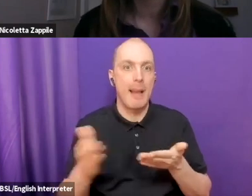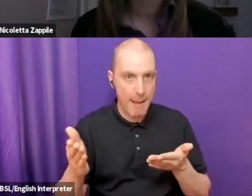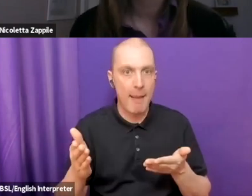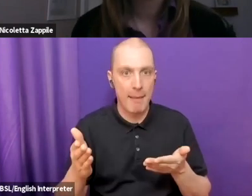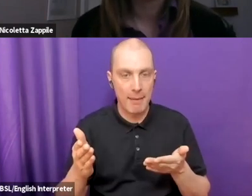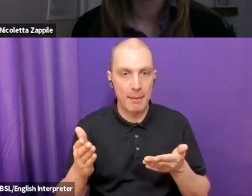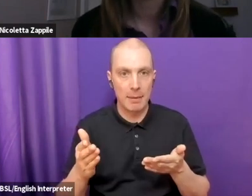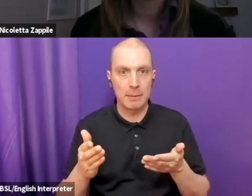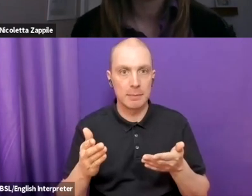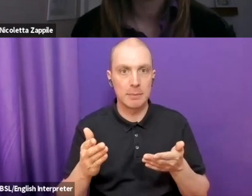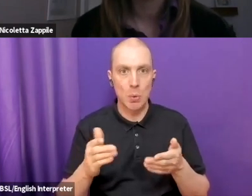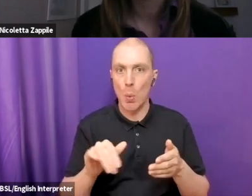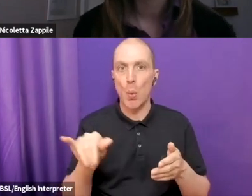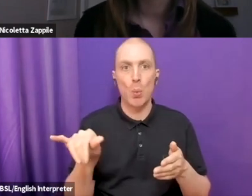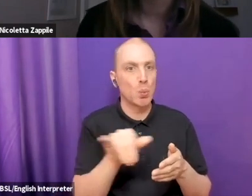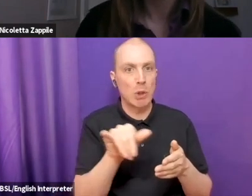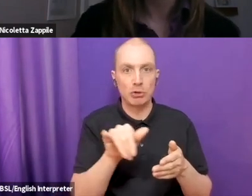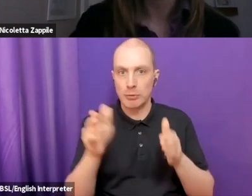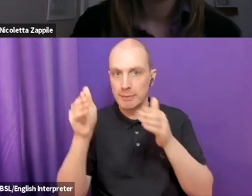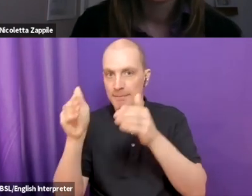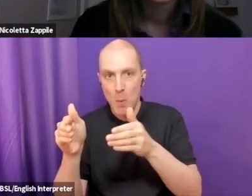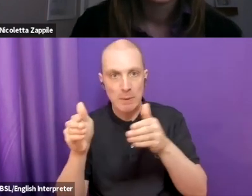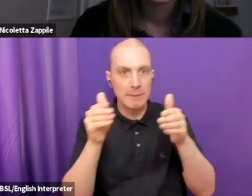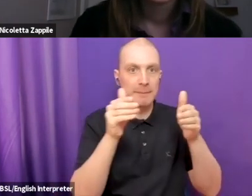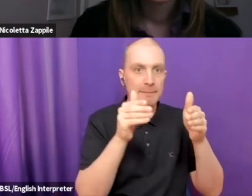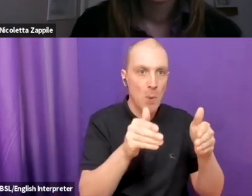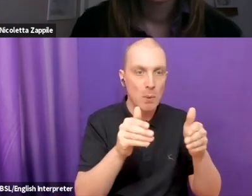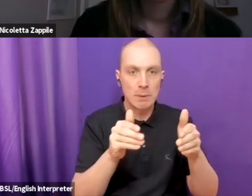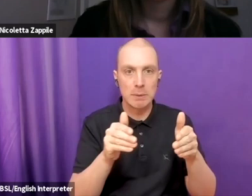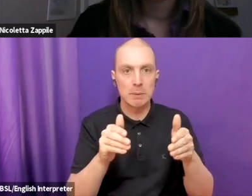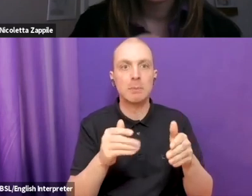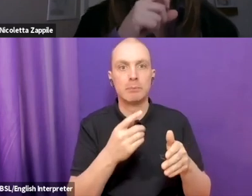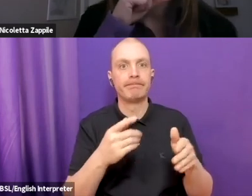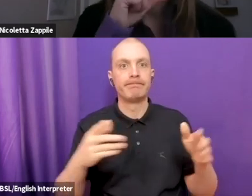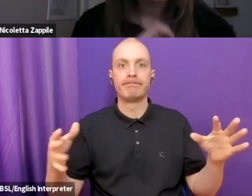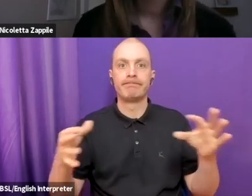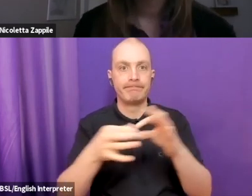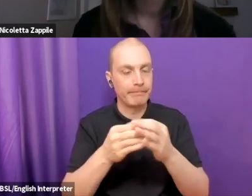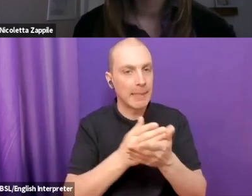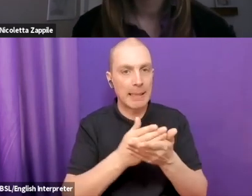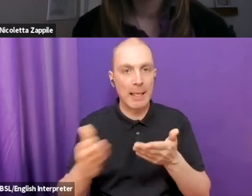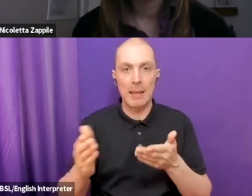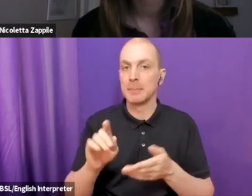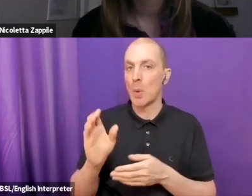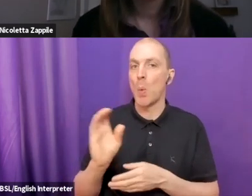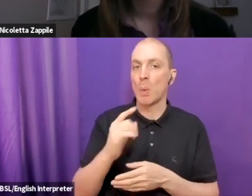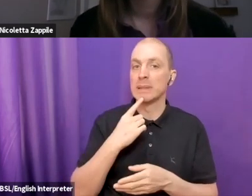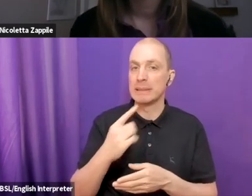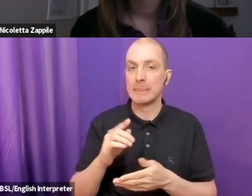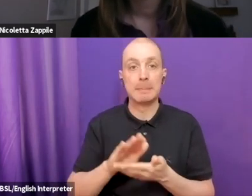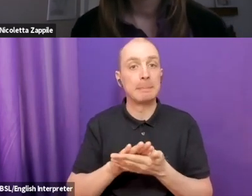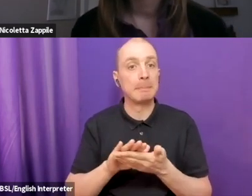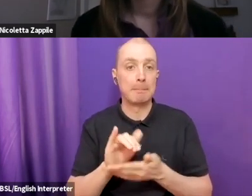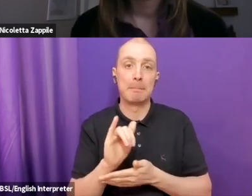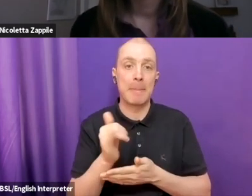maybe that could help out the situation. Okay, so it's important to be explicit about sometimes when a policy might be devolved